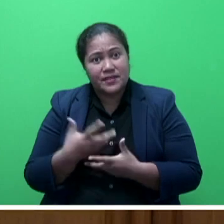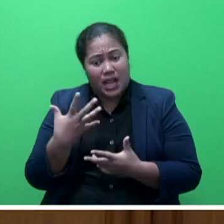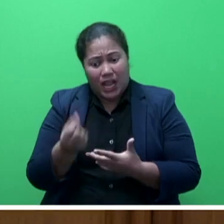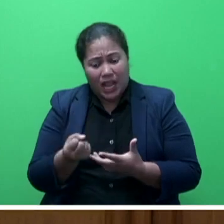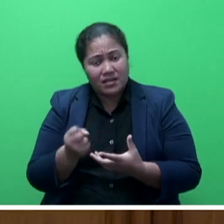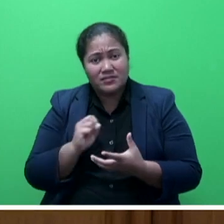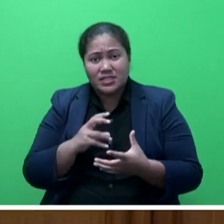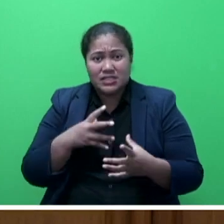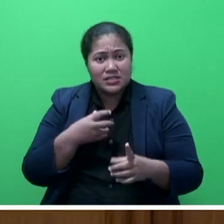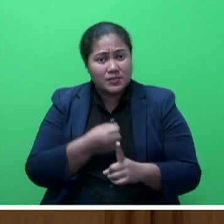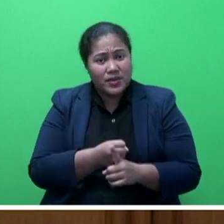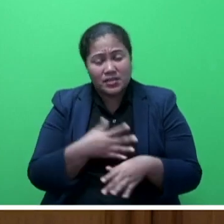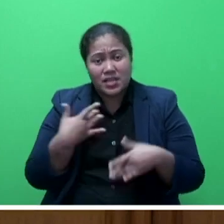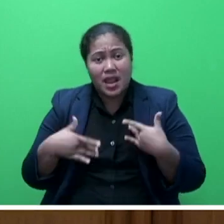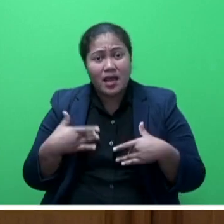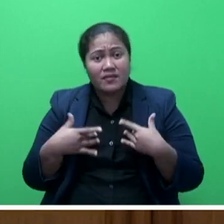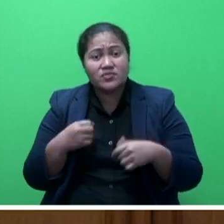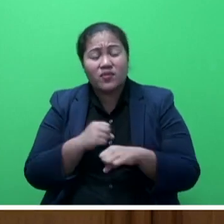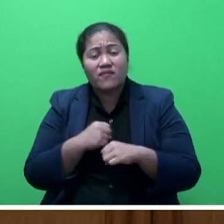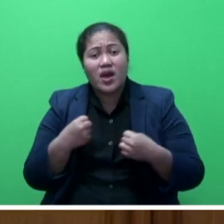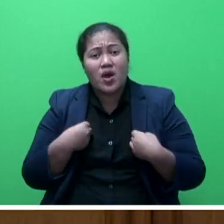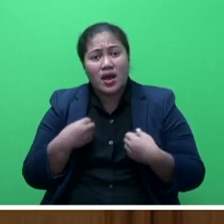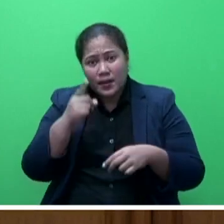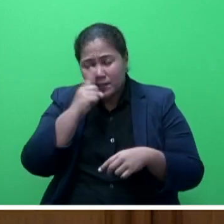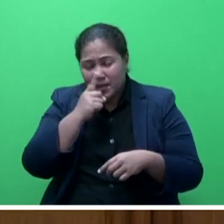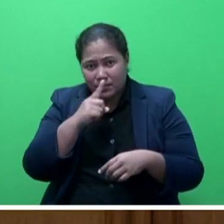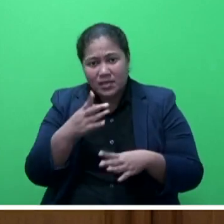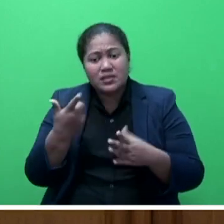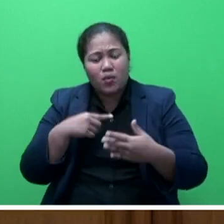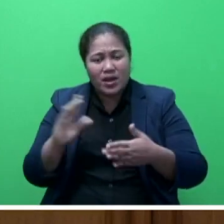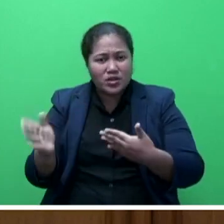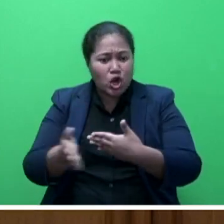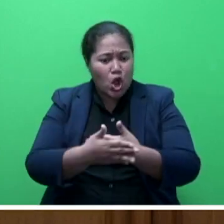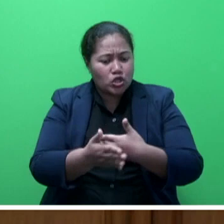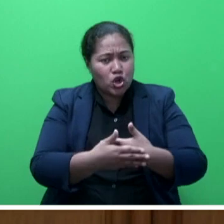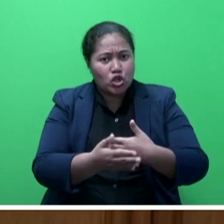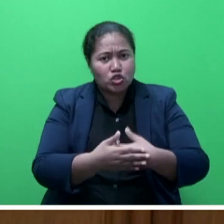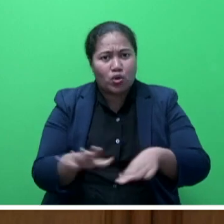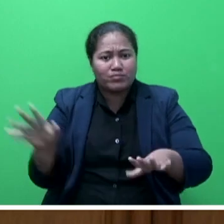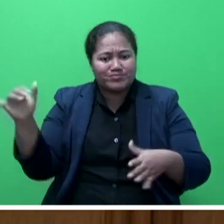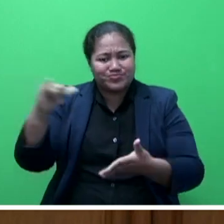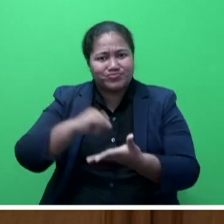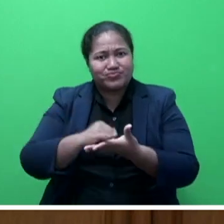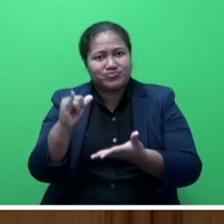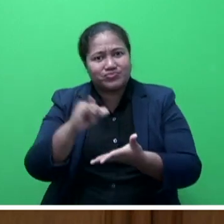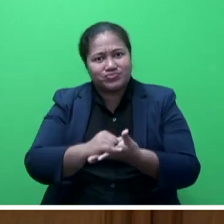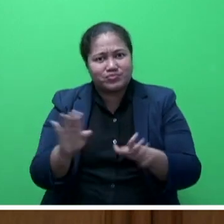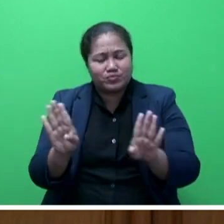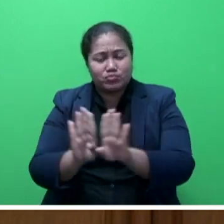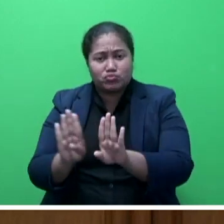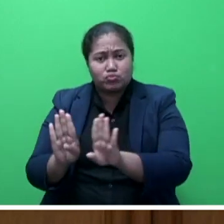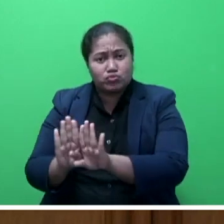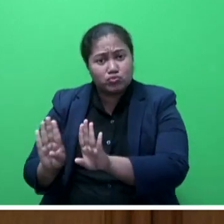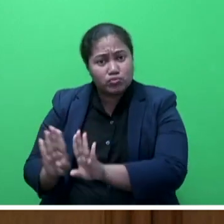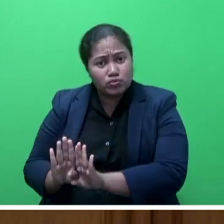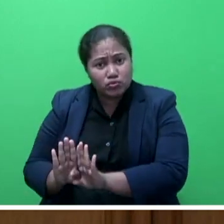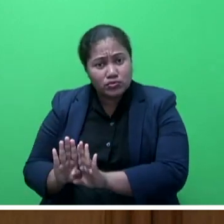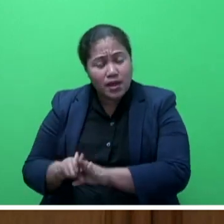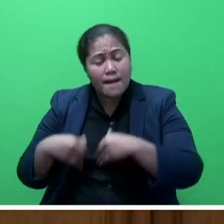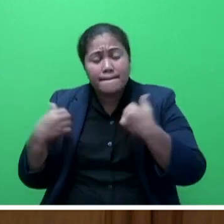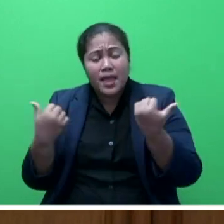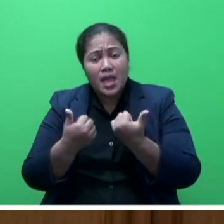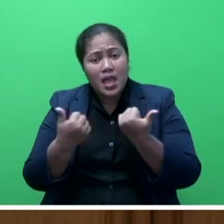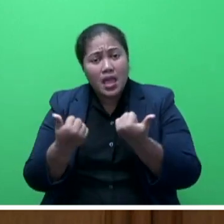people when it forced the closing of our borders and many businesses. It